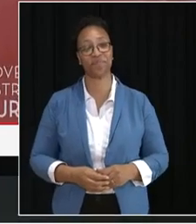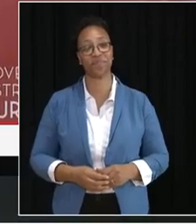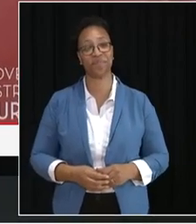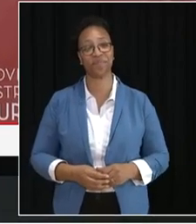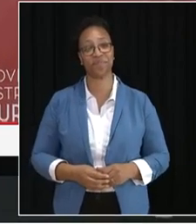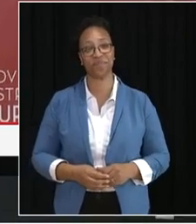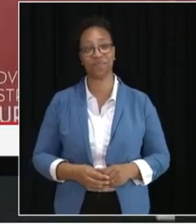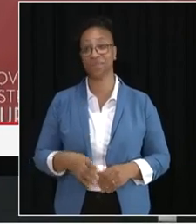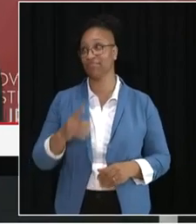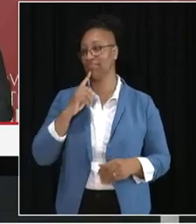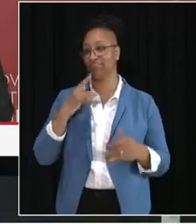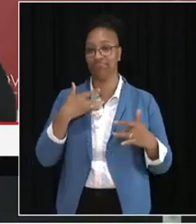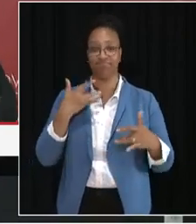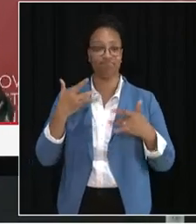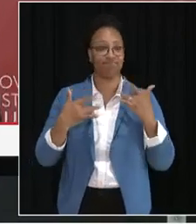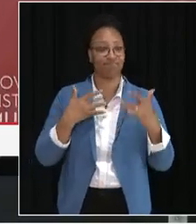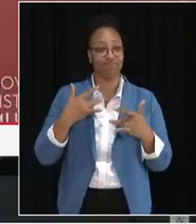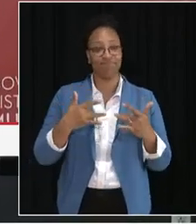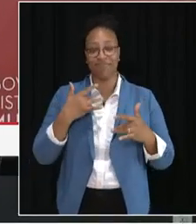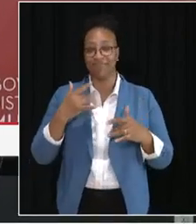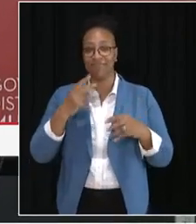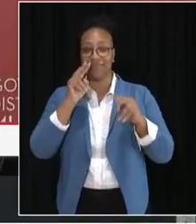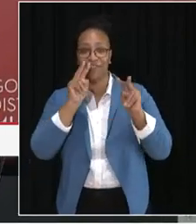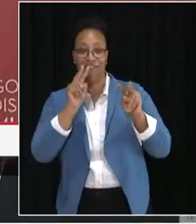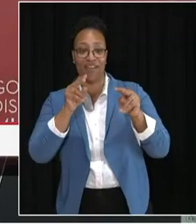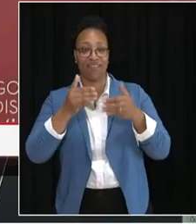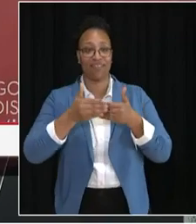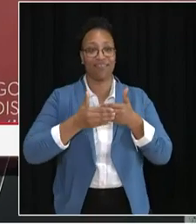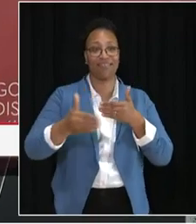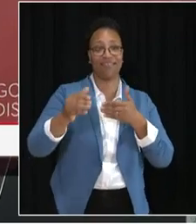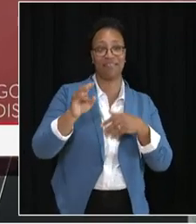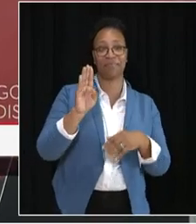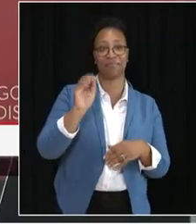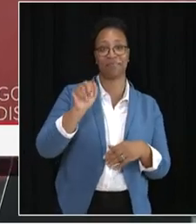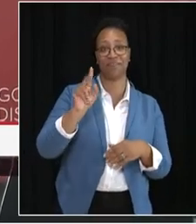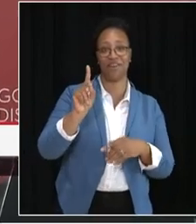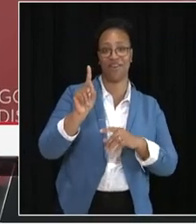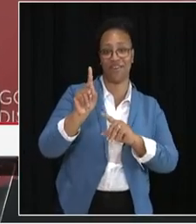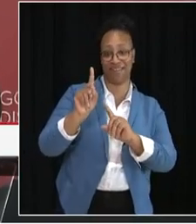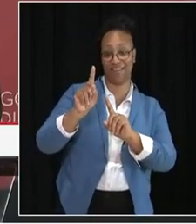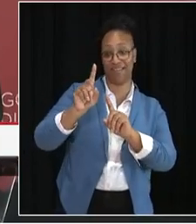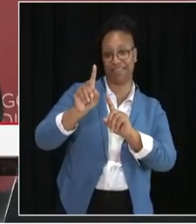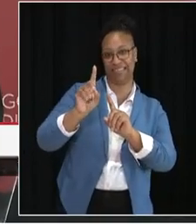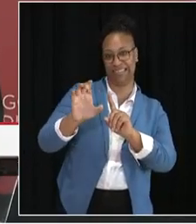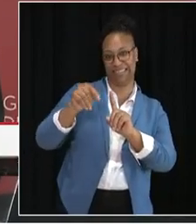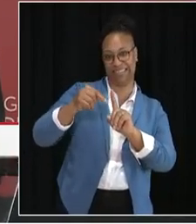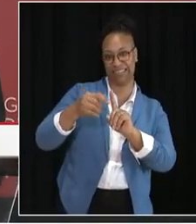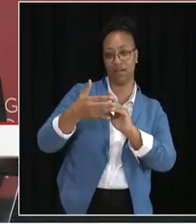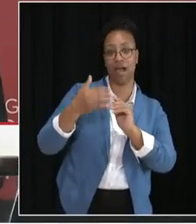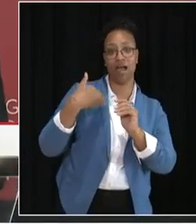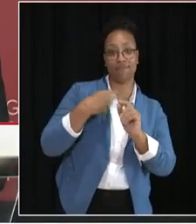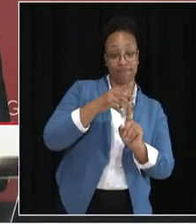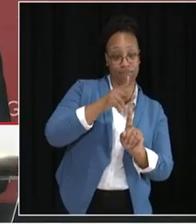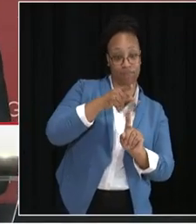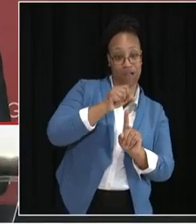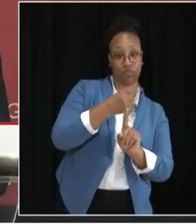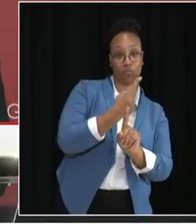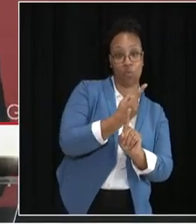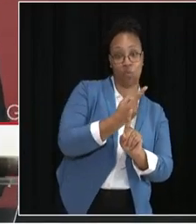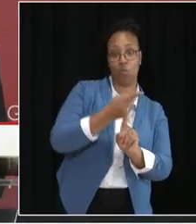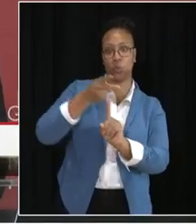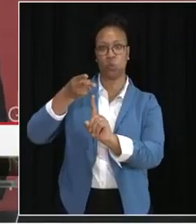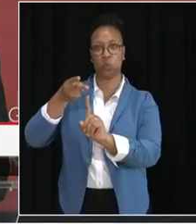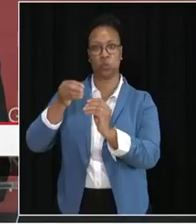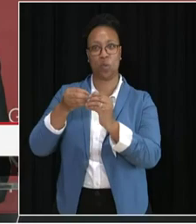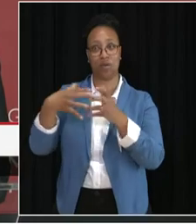delivering the second phase later this year. At DGS, we are laser focused on reimagining the